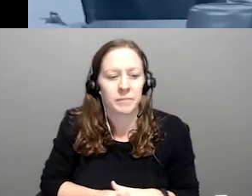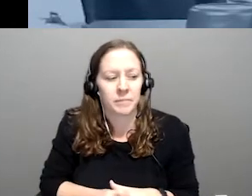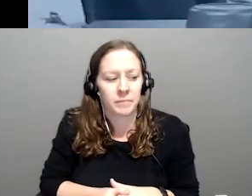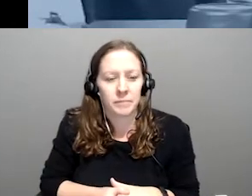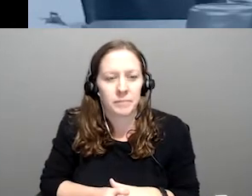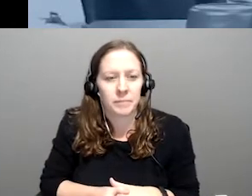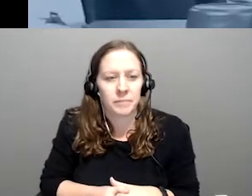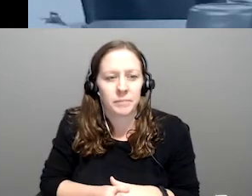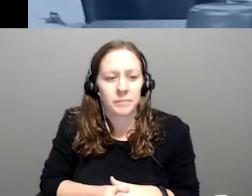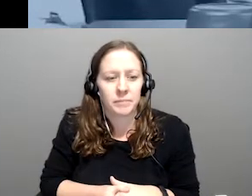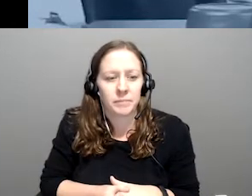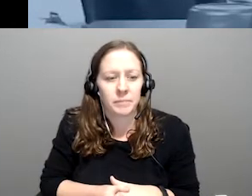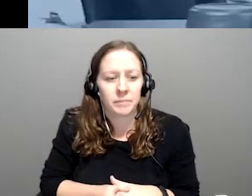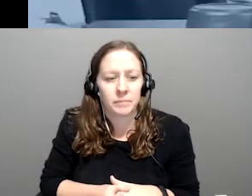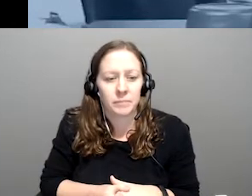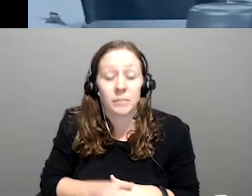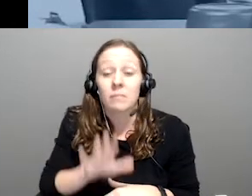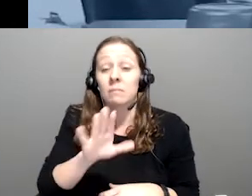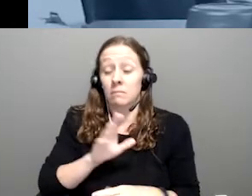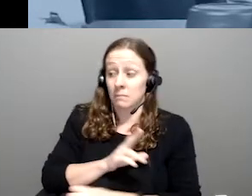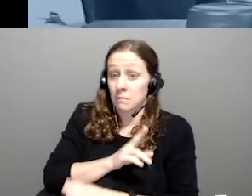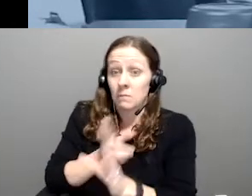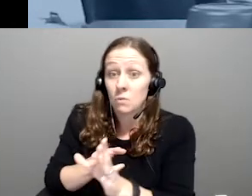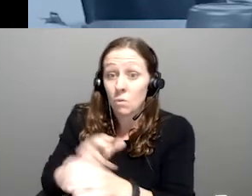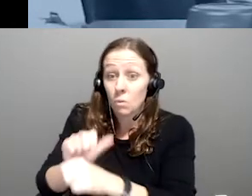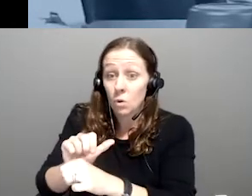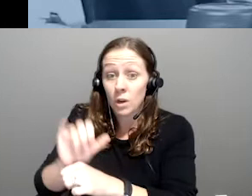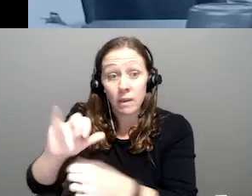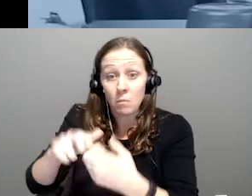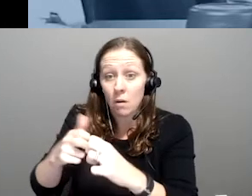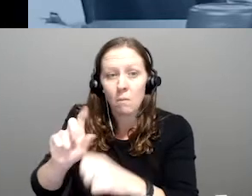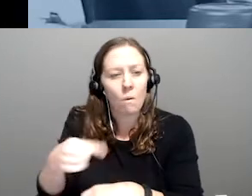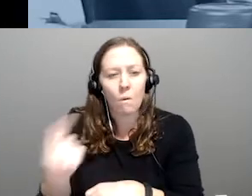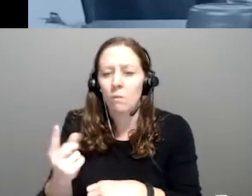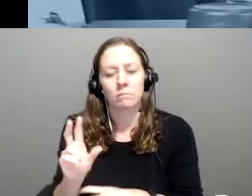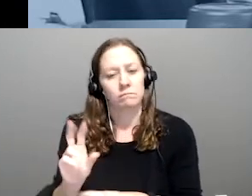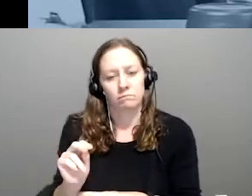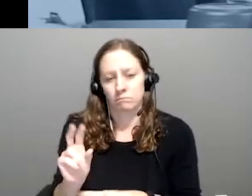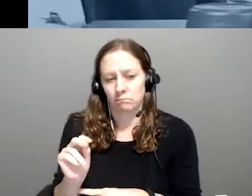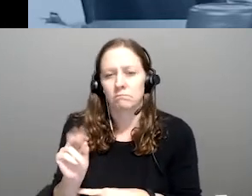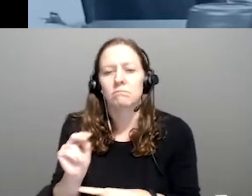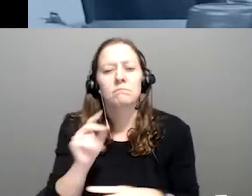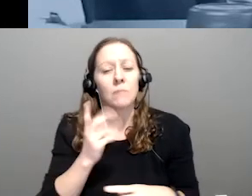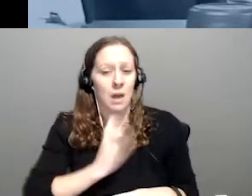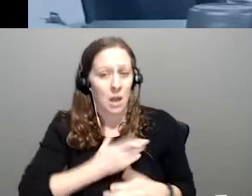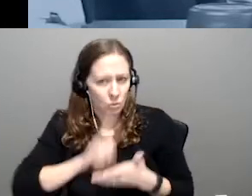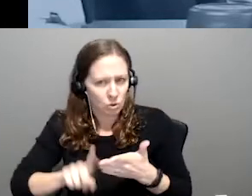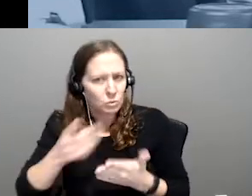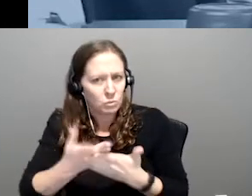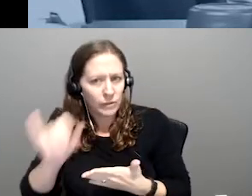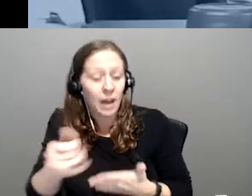not just getting into the labor market that tends to be problematic, and research shows that research that we've conducted as well as others have shown that young people